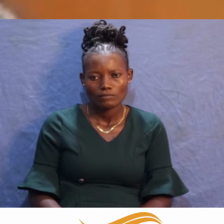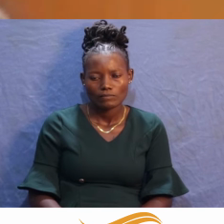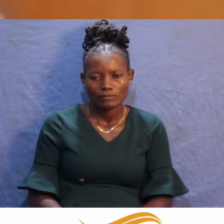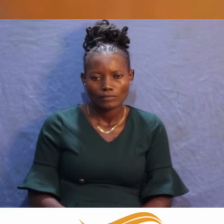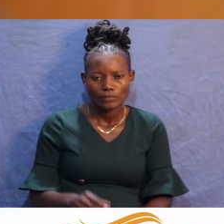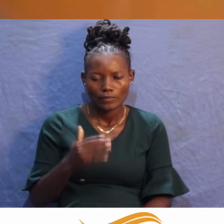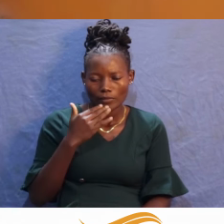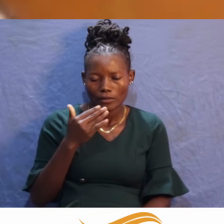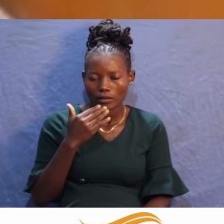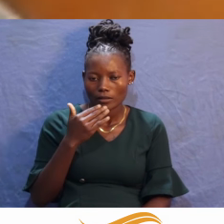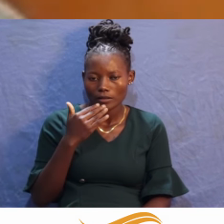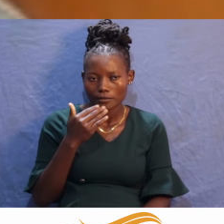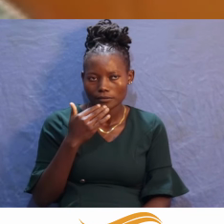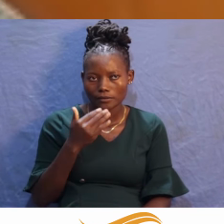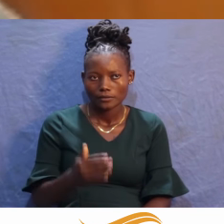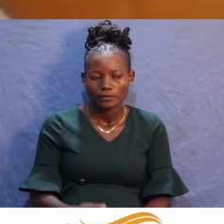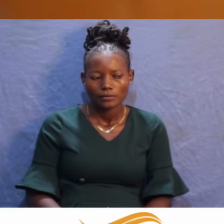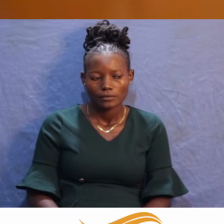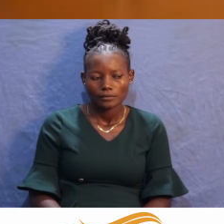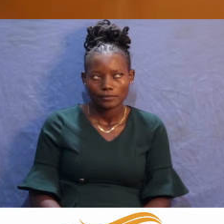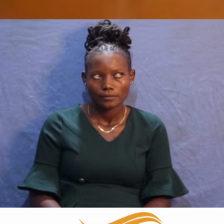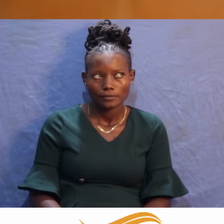Okay, thank you. Good question.